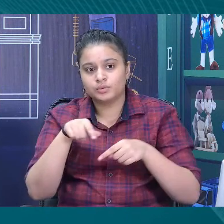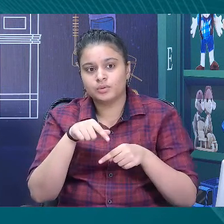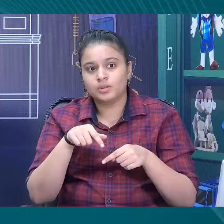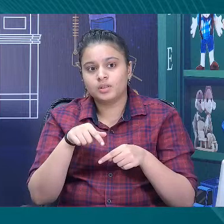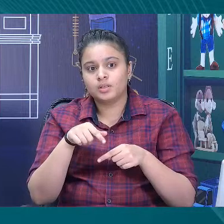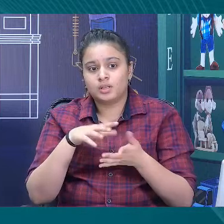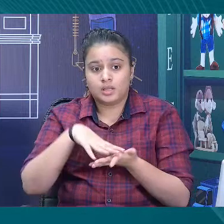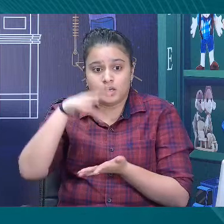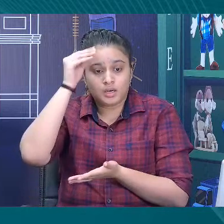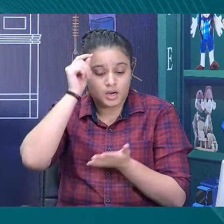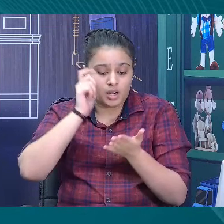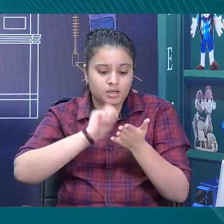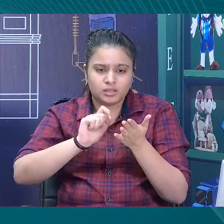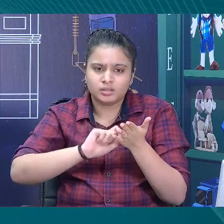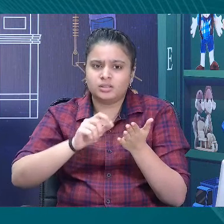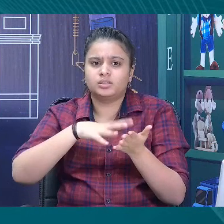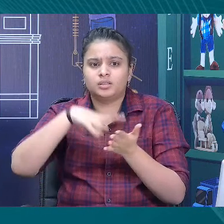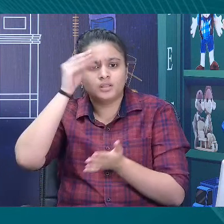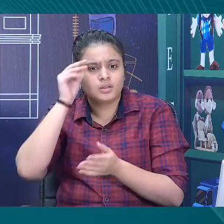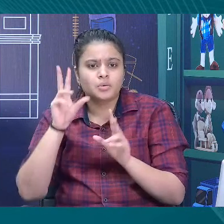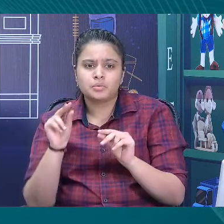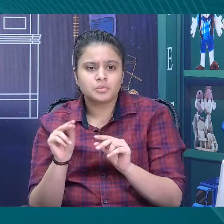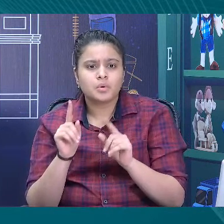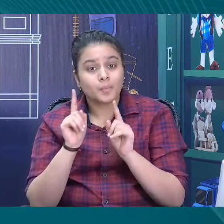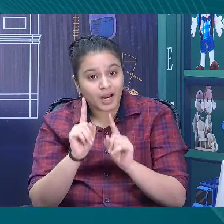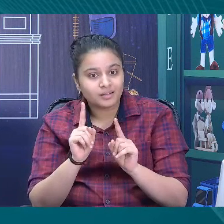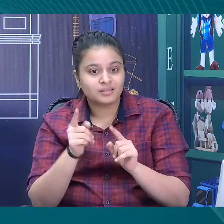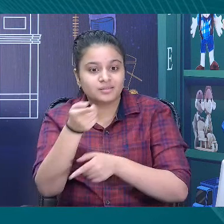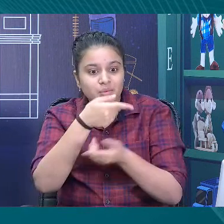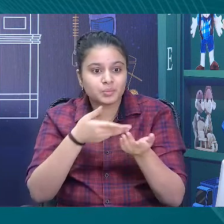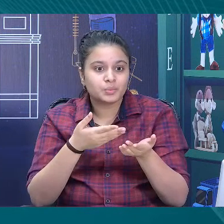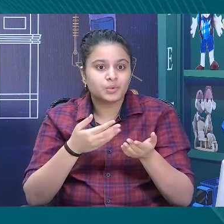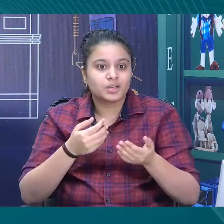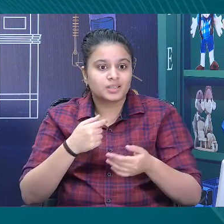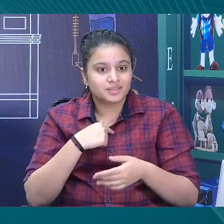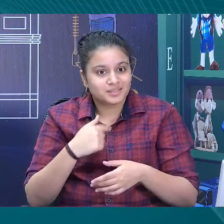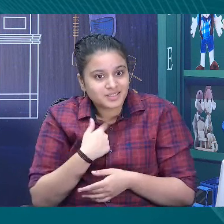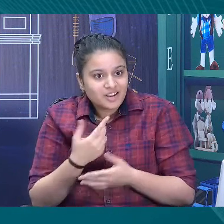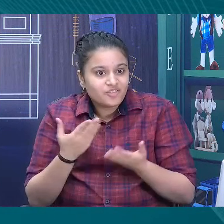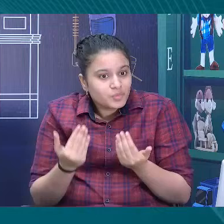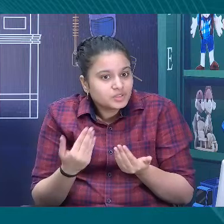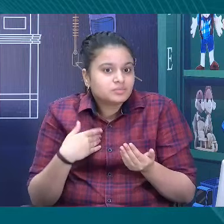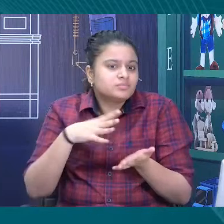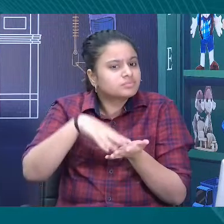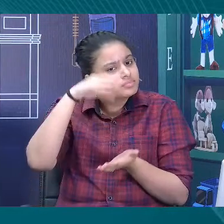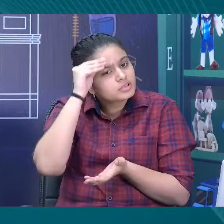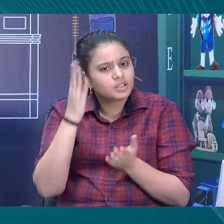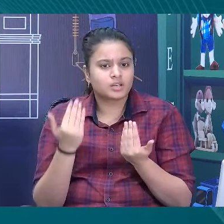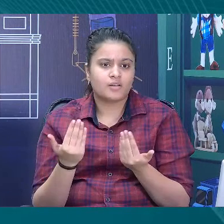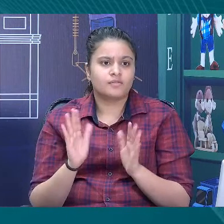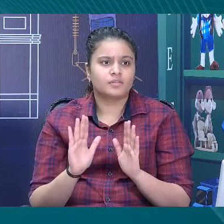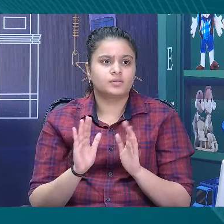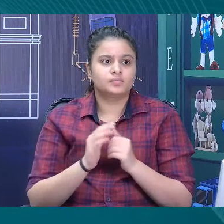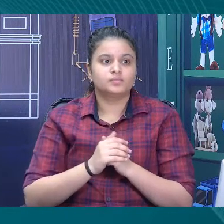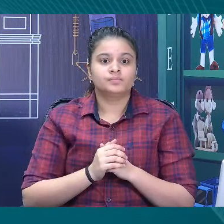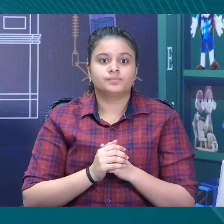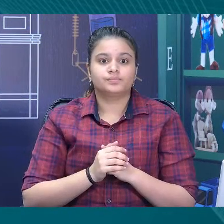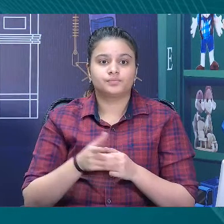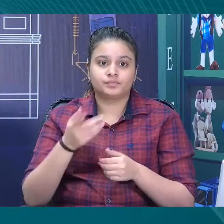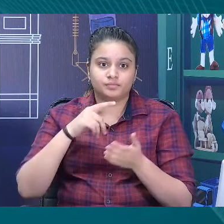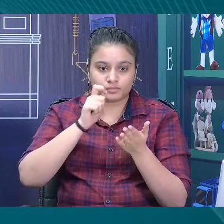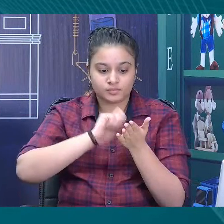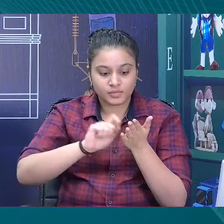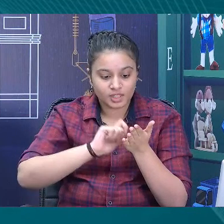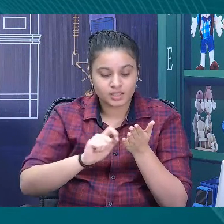not to learn reading and writing. They have to learn at least how much they can. But we can make their amount that they learn to read and